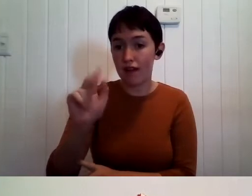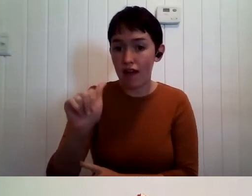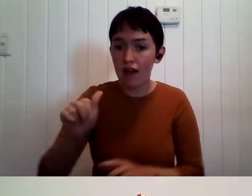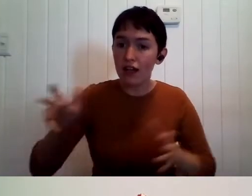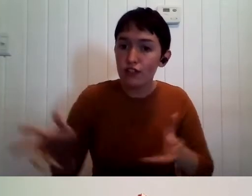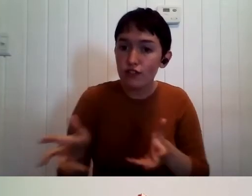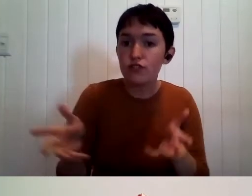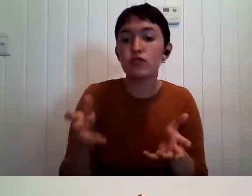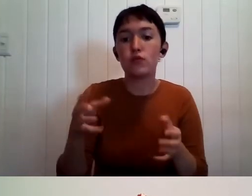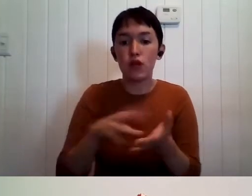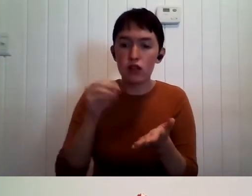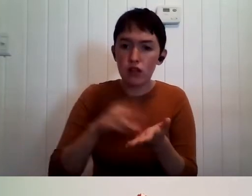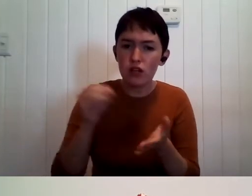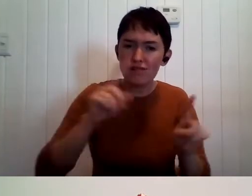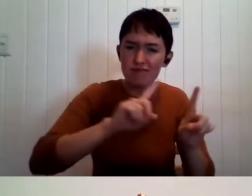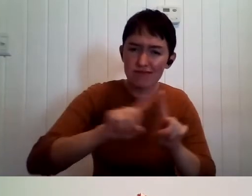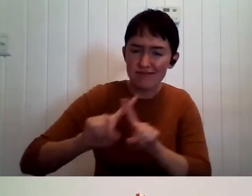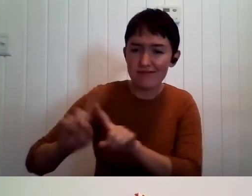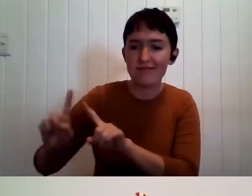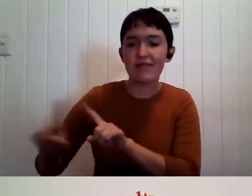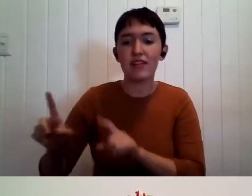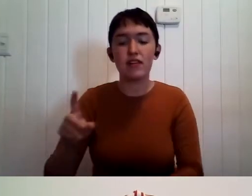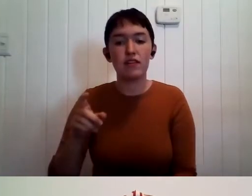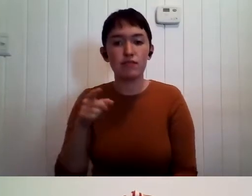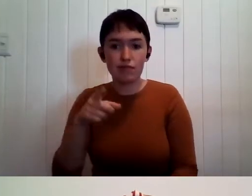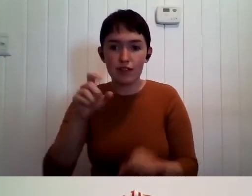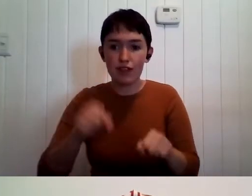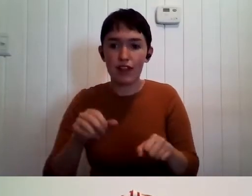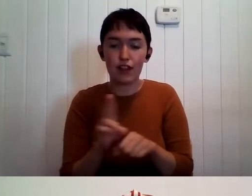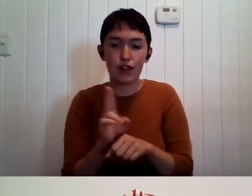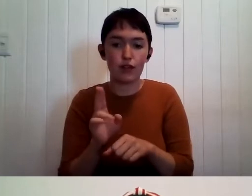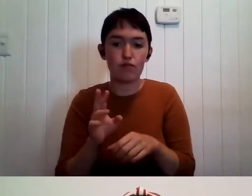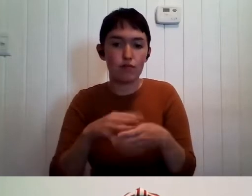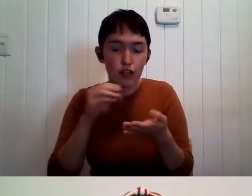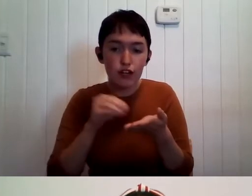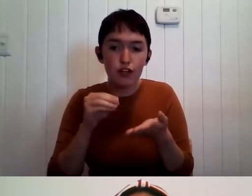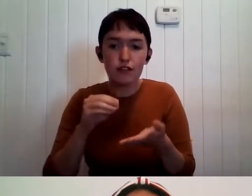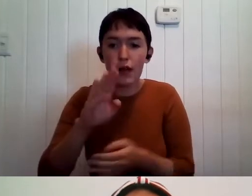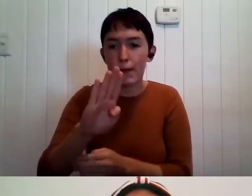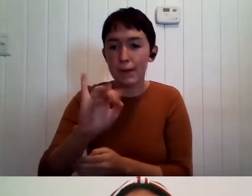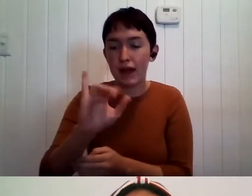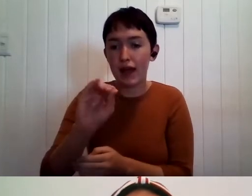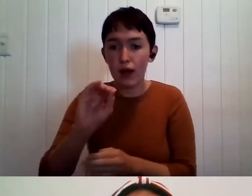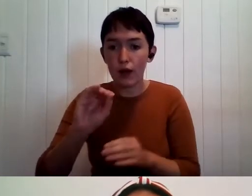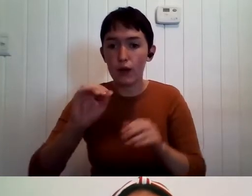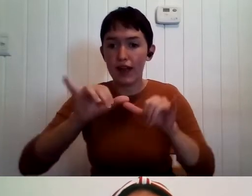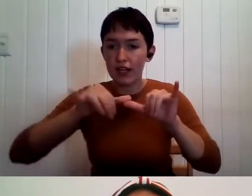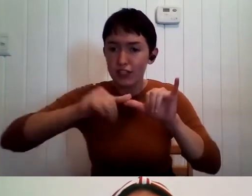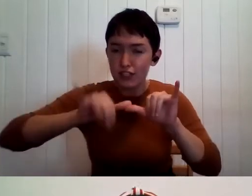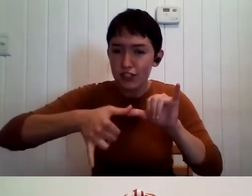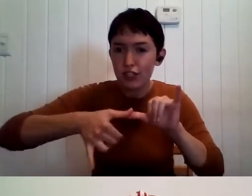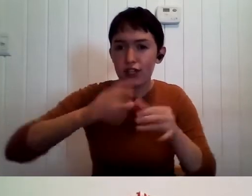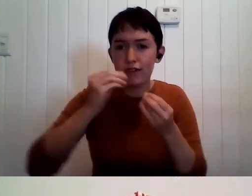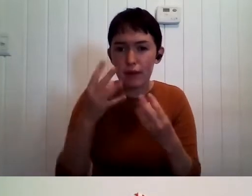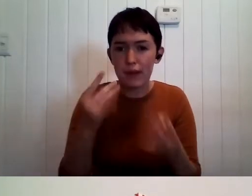the bioengineers and learn more about how do the machines even work, even though that's not part of your job. You can learn more about the